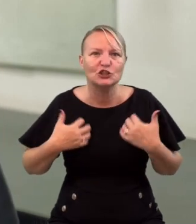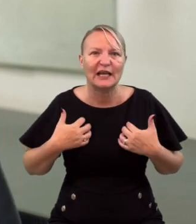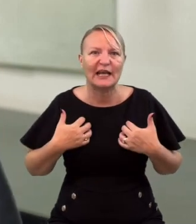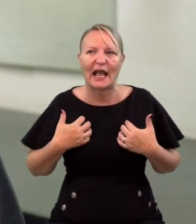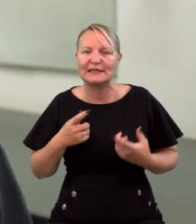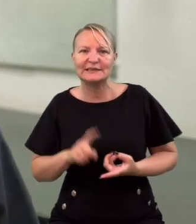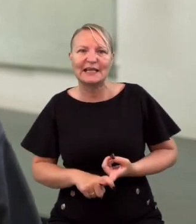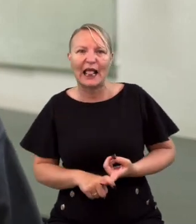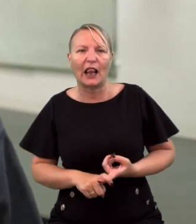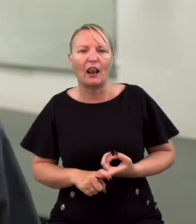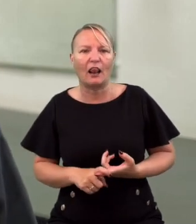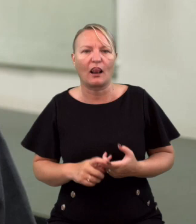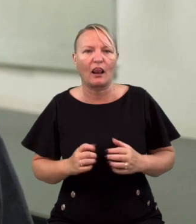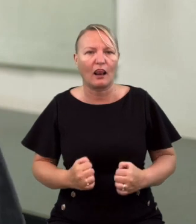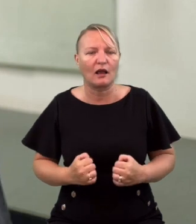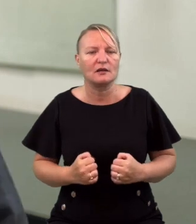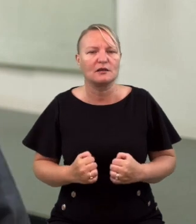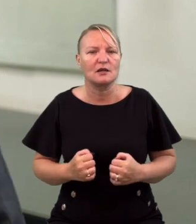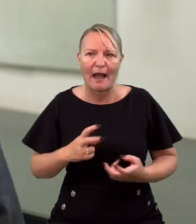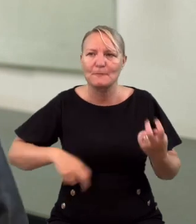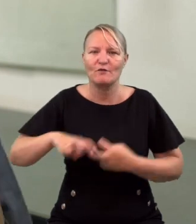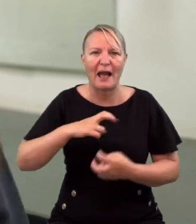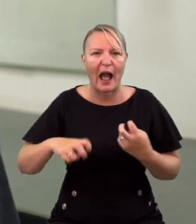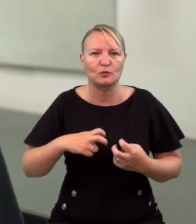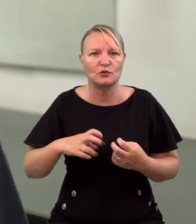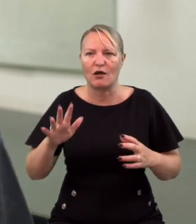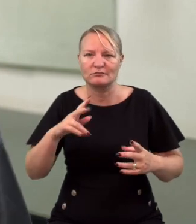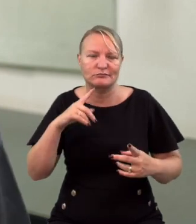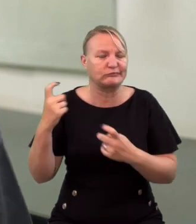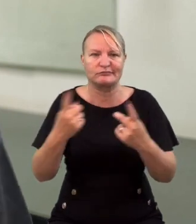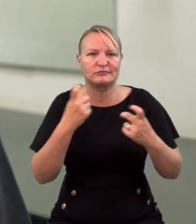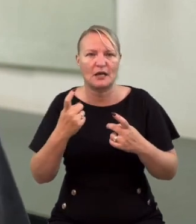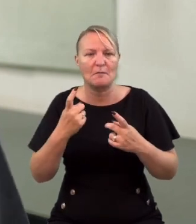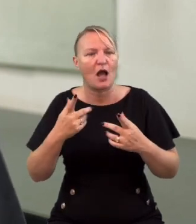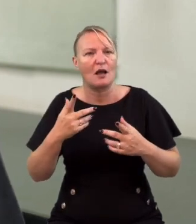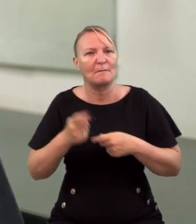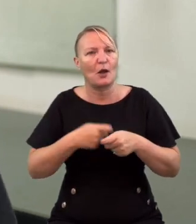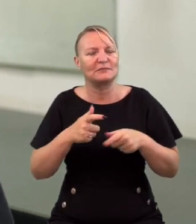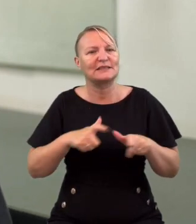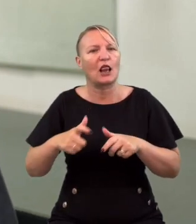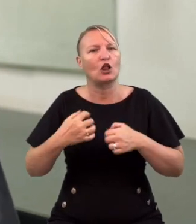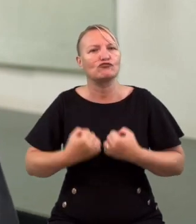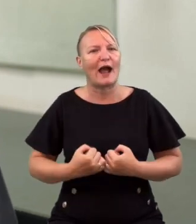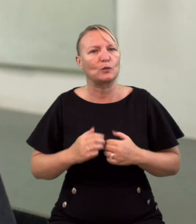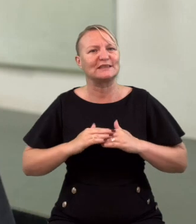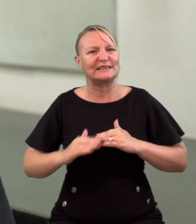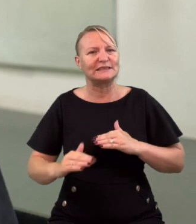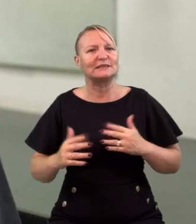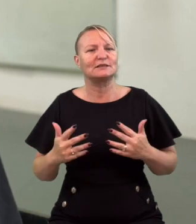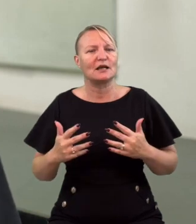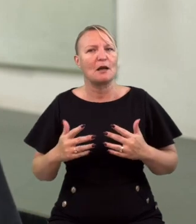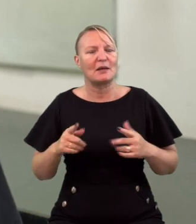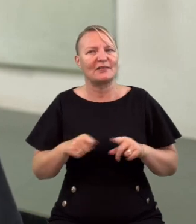and stillness as well. I feel like you don't always have to just move about and be frantic. You can be very grounded and still feel